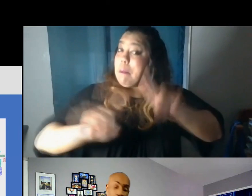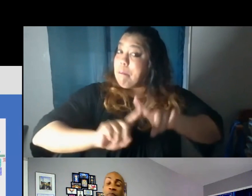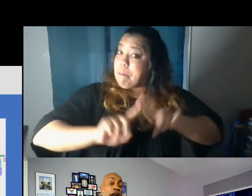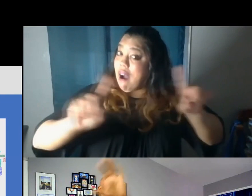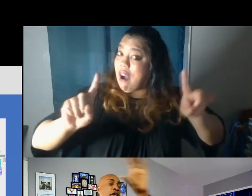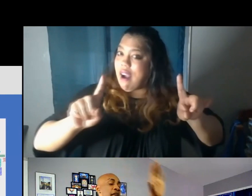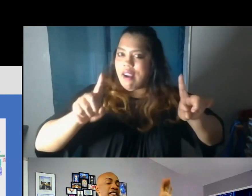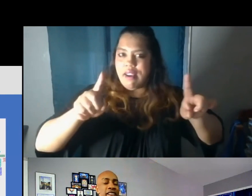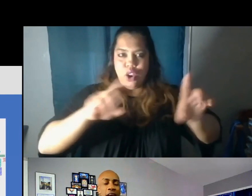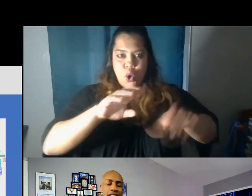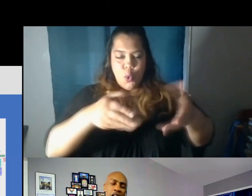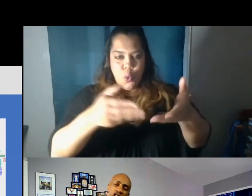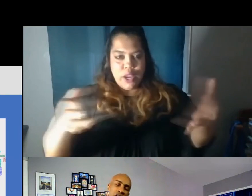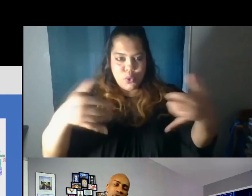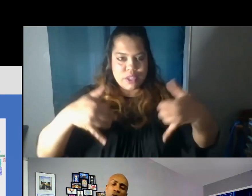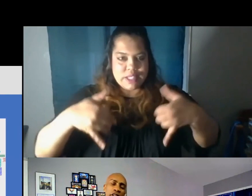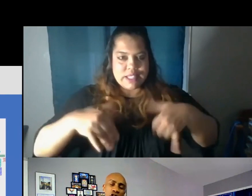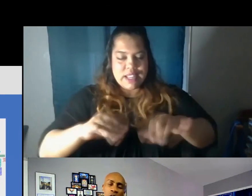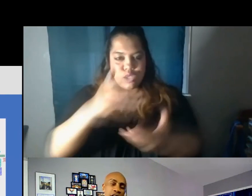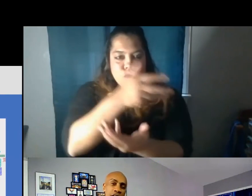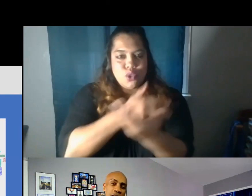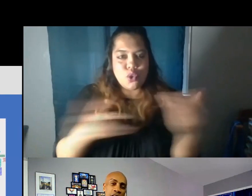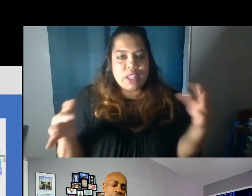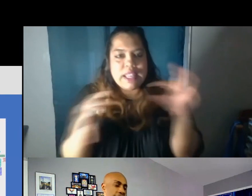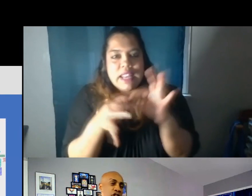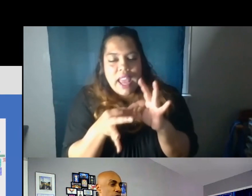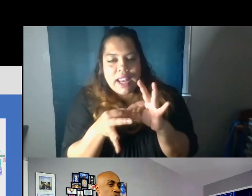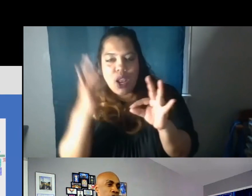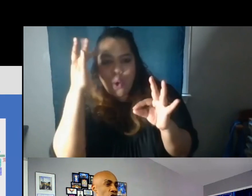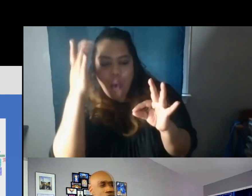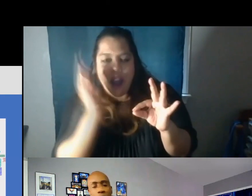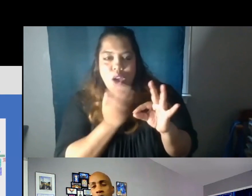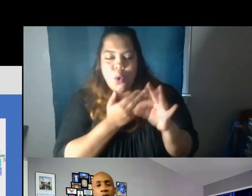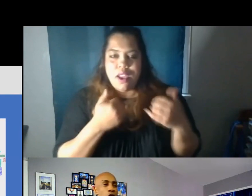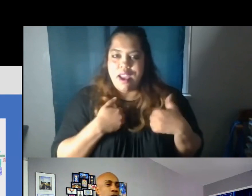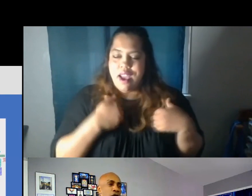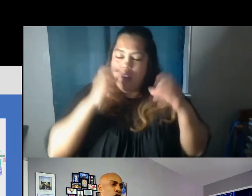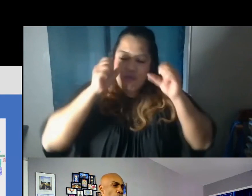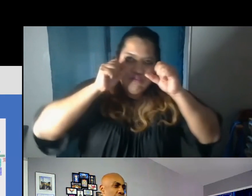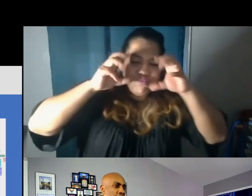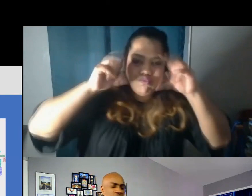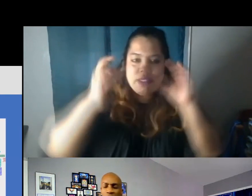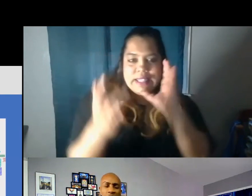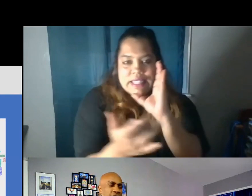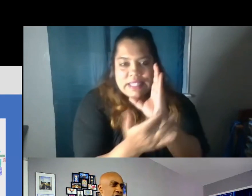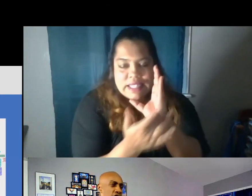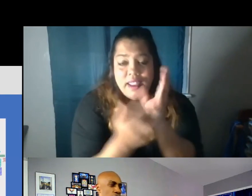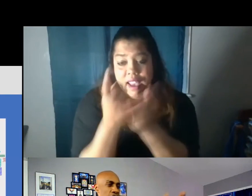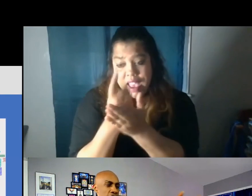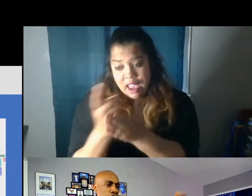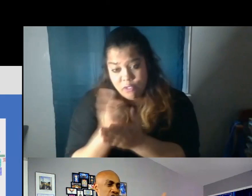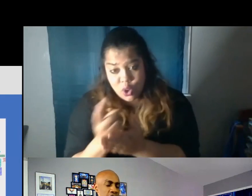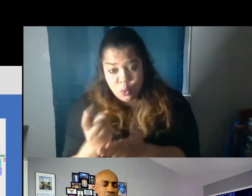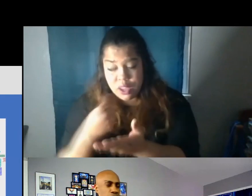another because of the amazing technology afforded to us. And each week we are learning more and more about recording differently